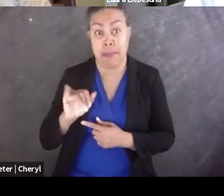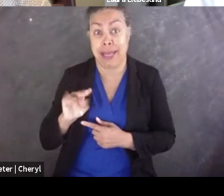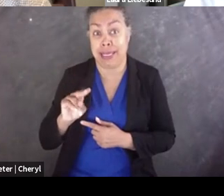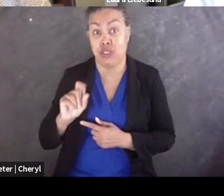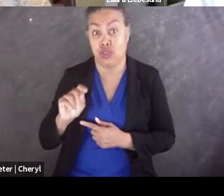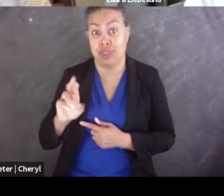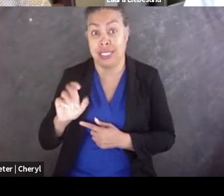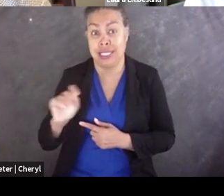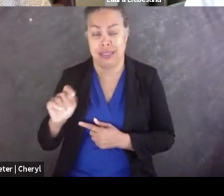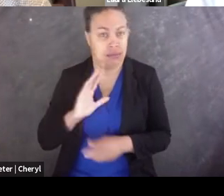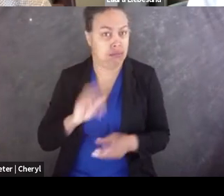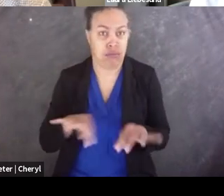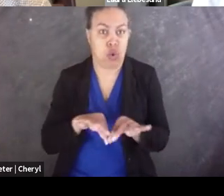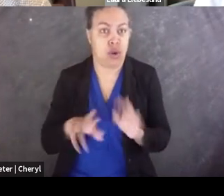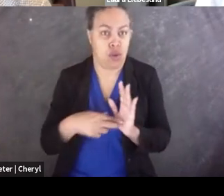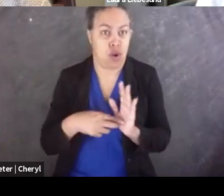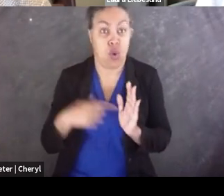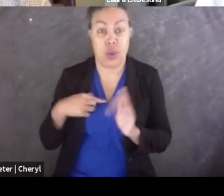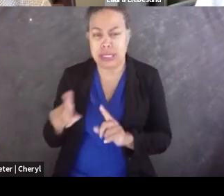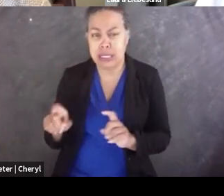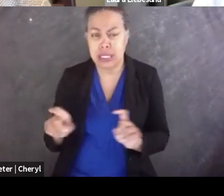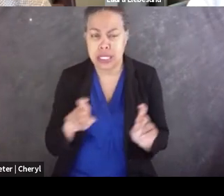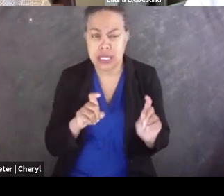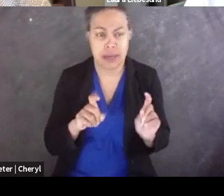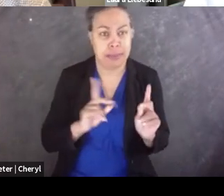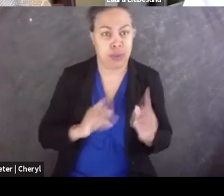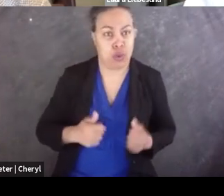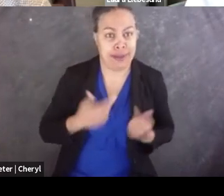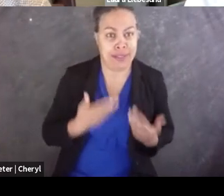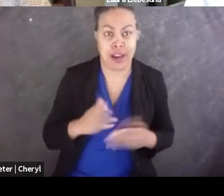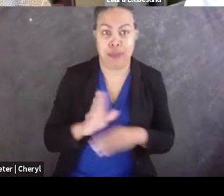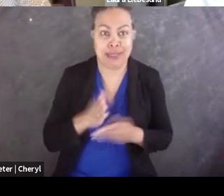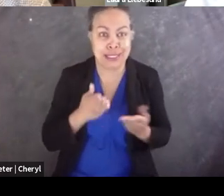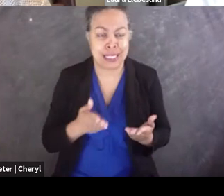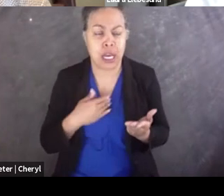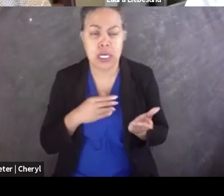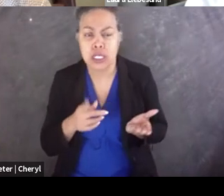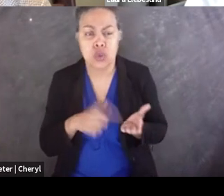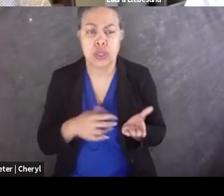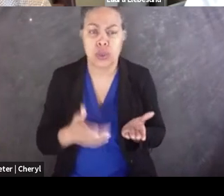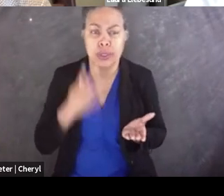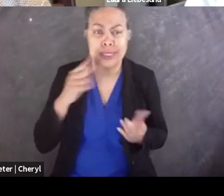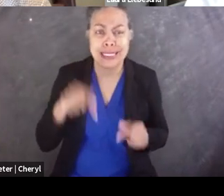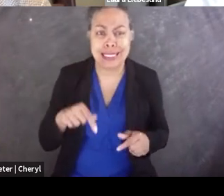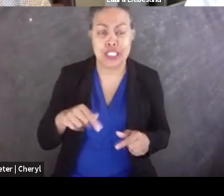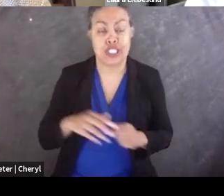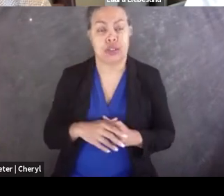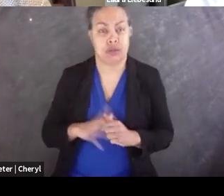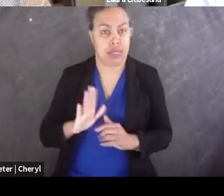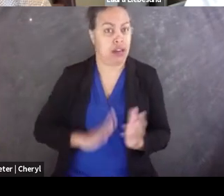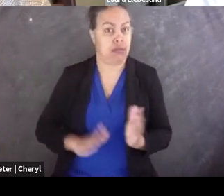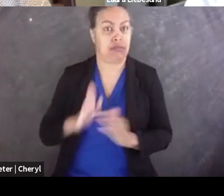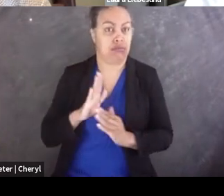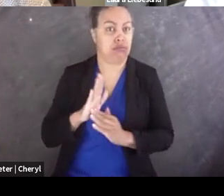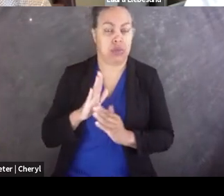residents and visitors and found out that top priority they wanted to see in terms of businesses being